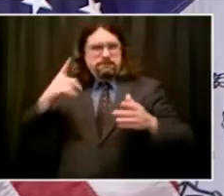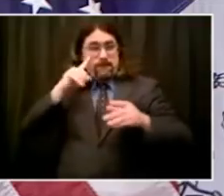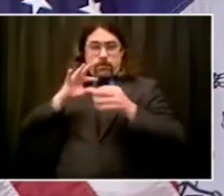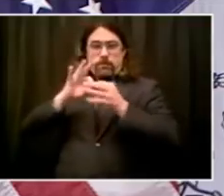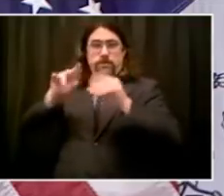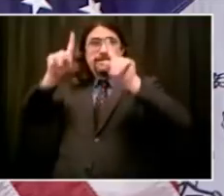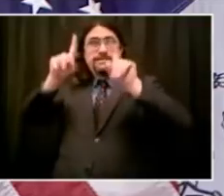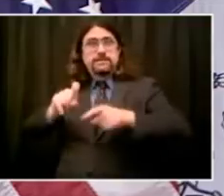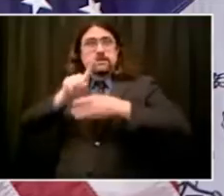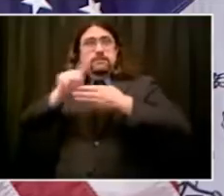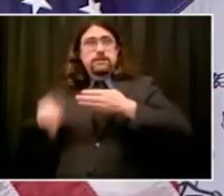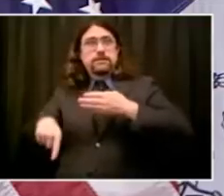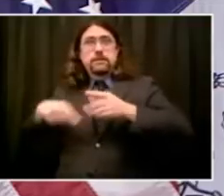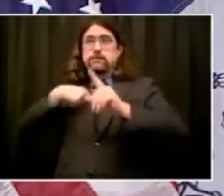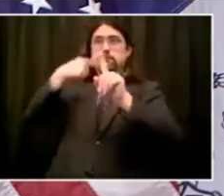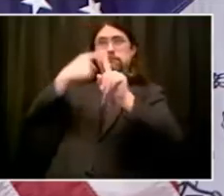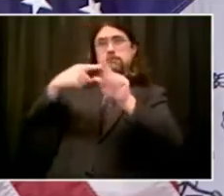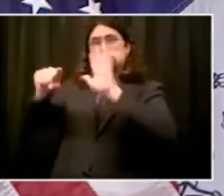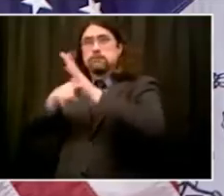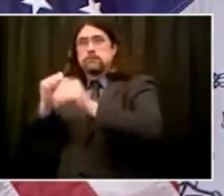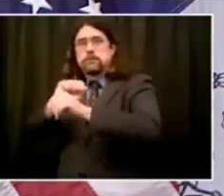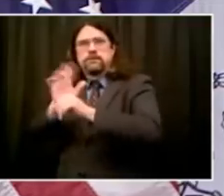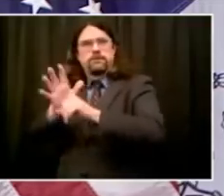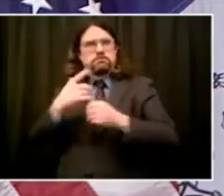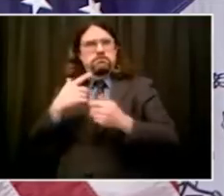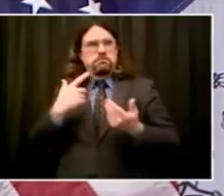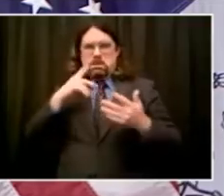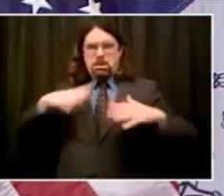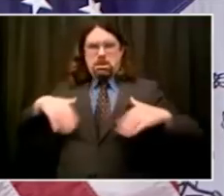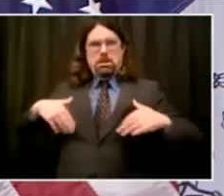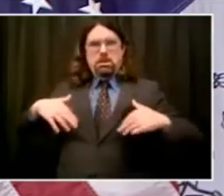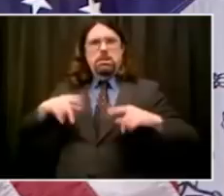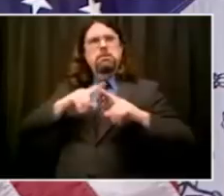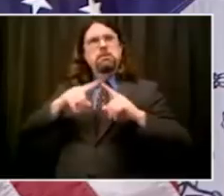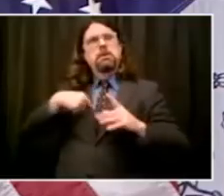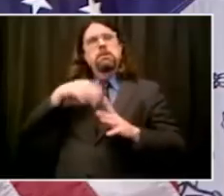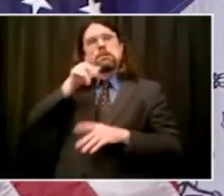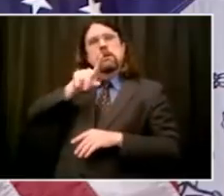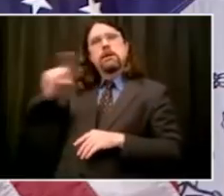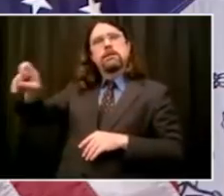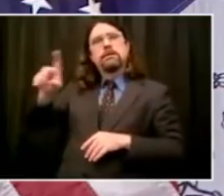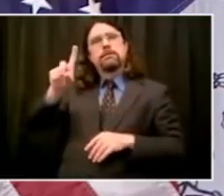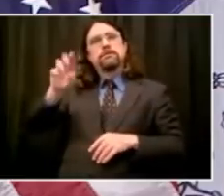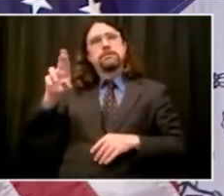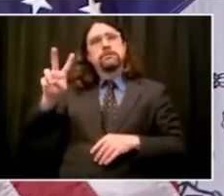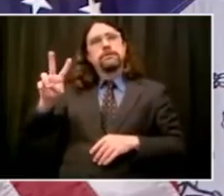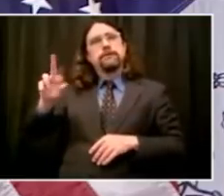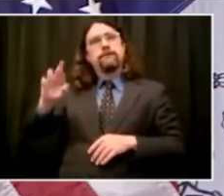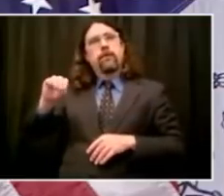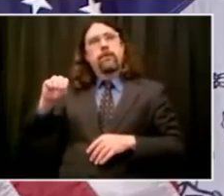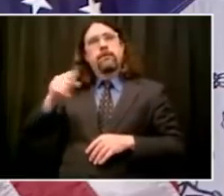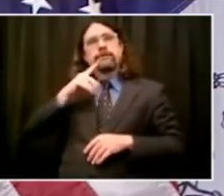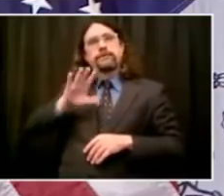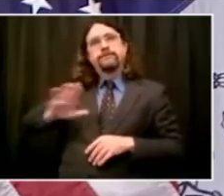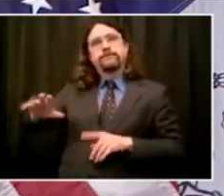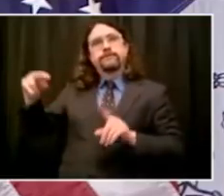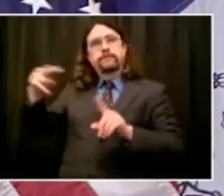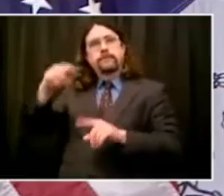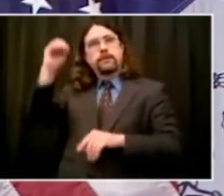and would like his comment. But my comment would be, there is a ring of truth to the